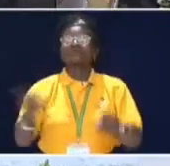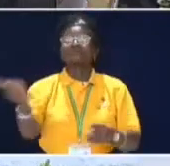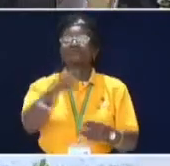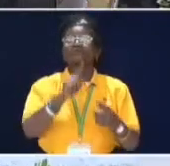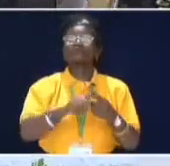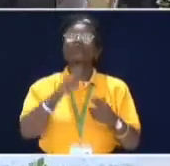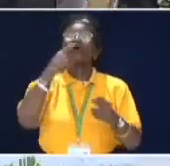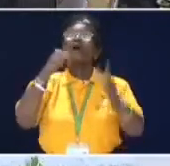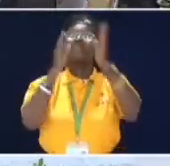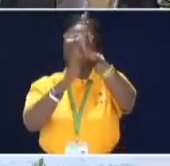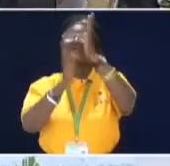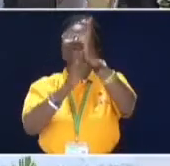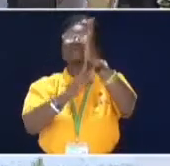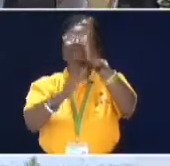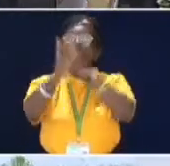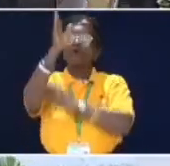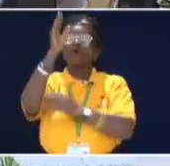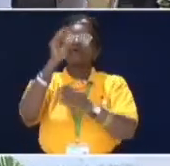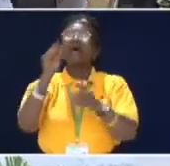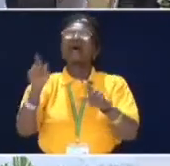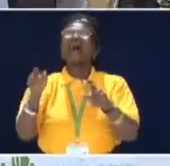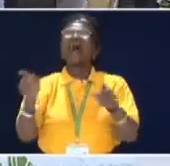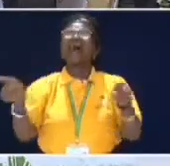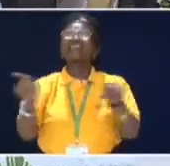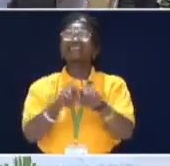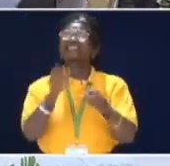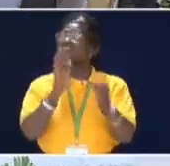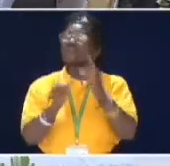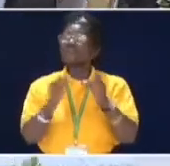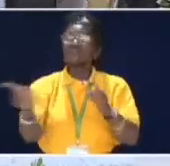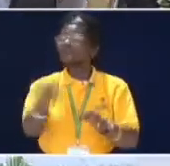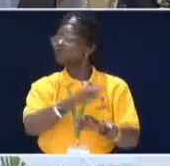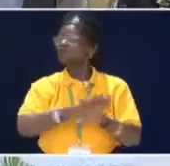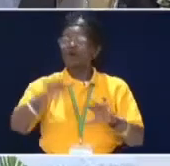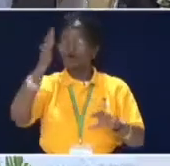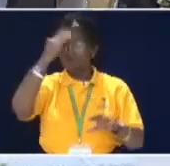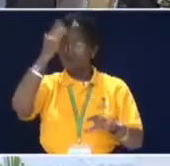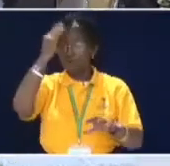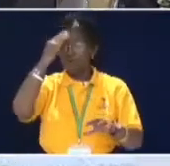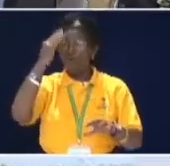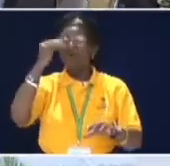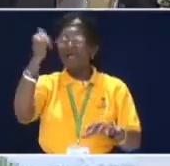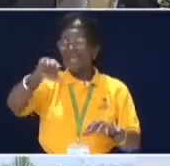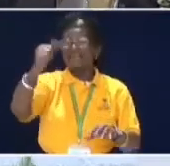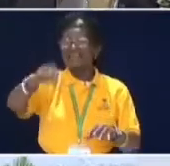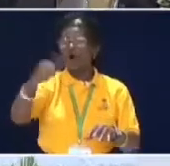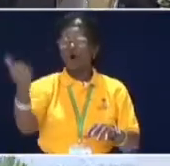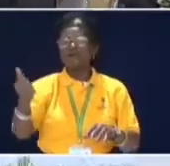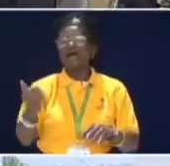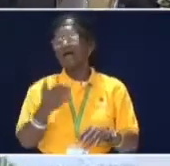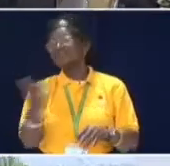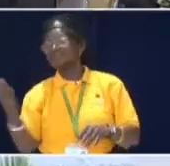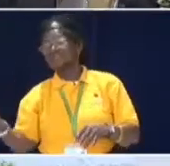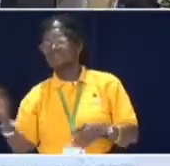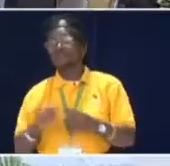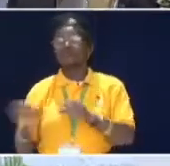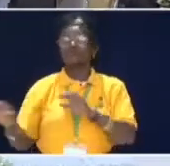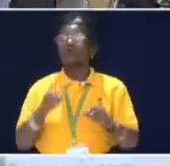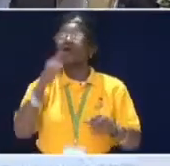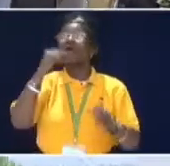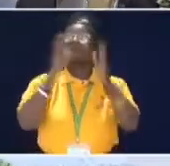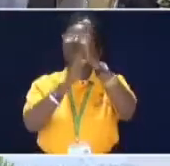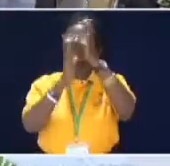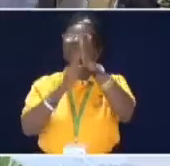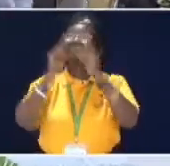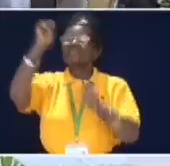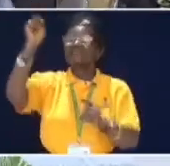don't know any other thing to do. Praise Him as if your life depends on